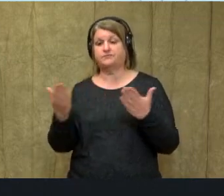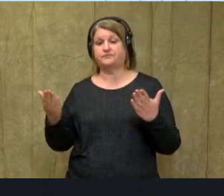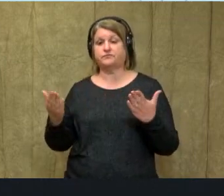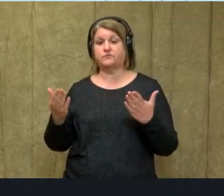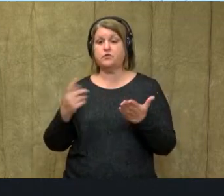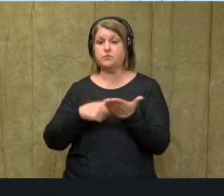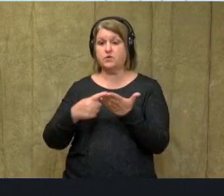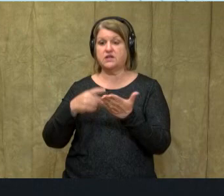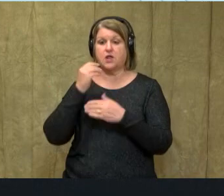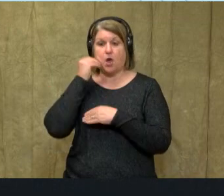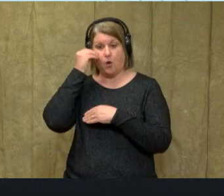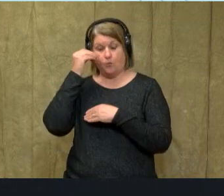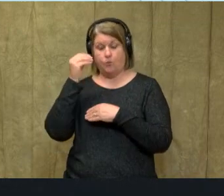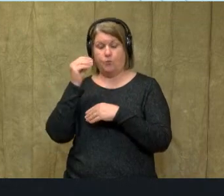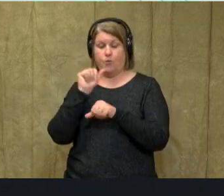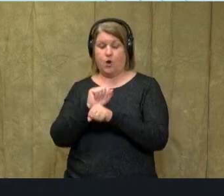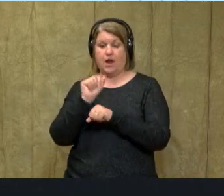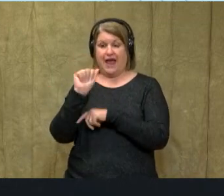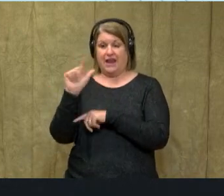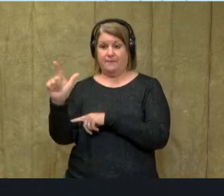Alabama several weeks ago.